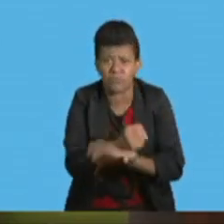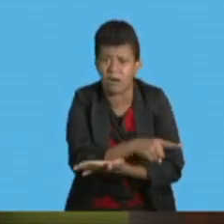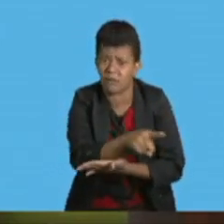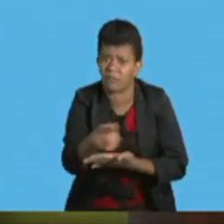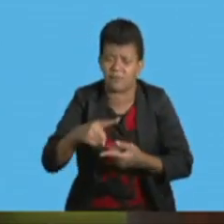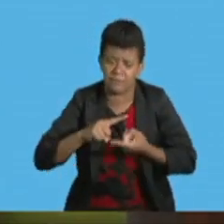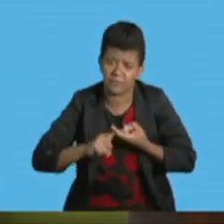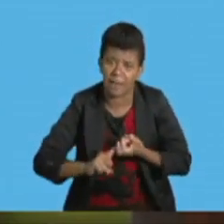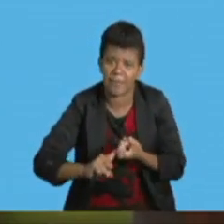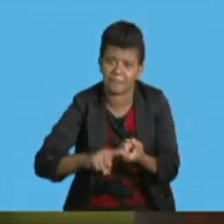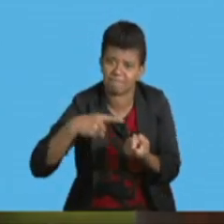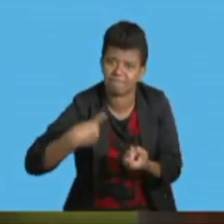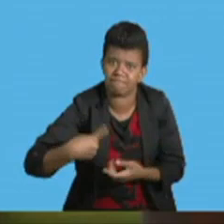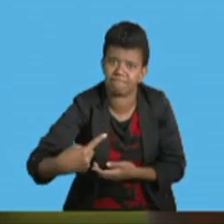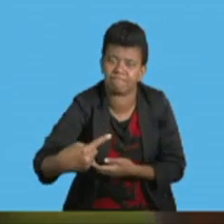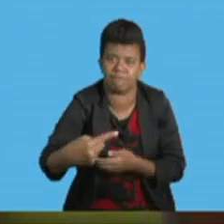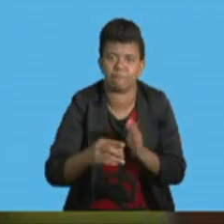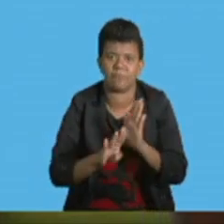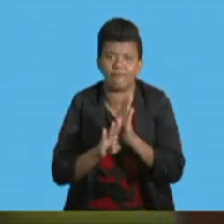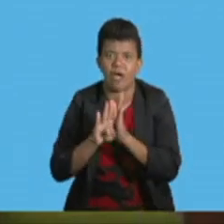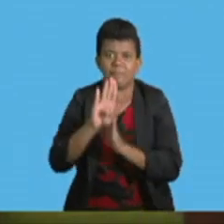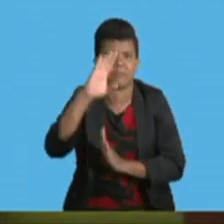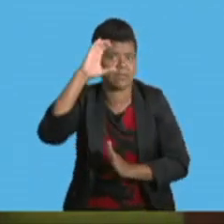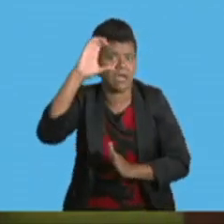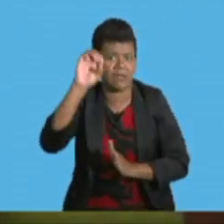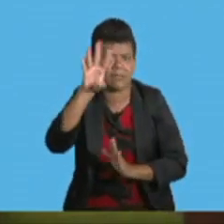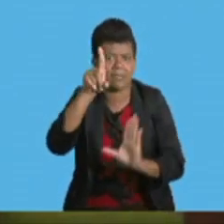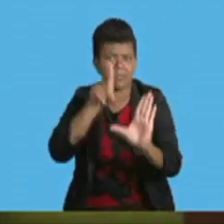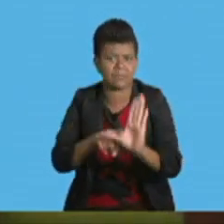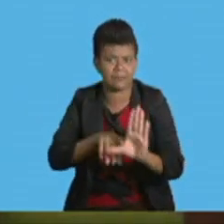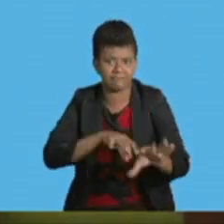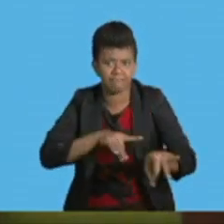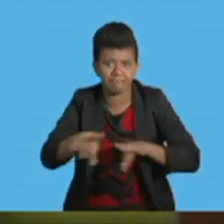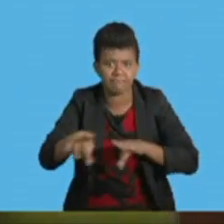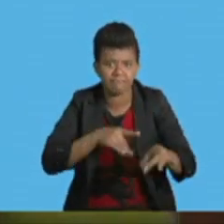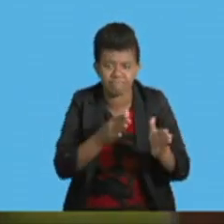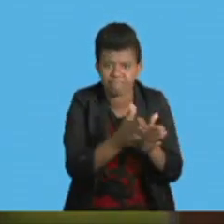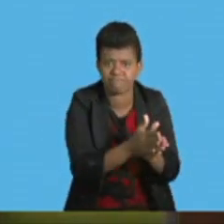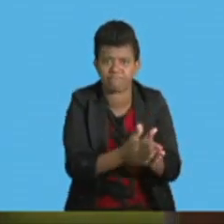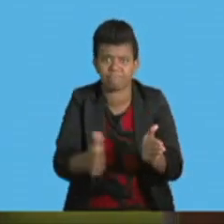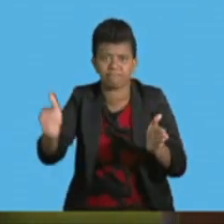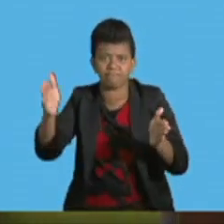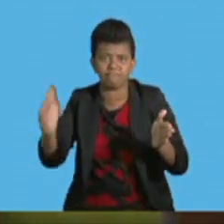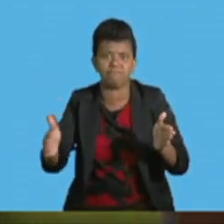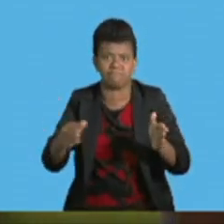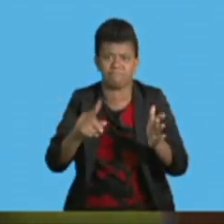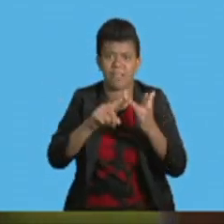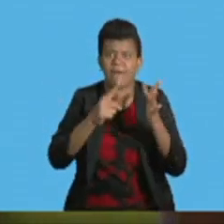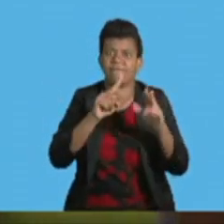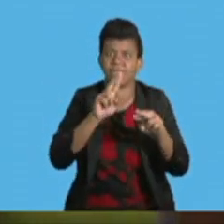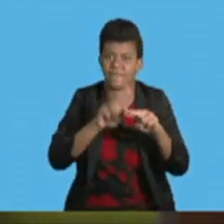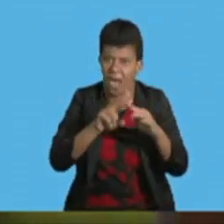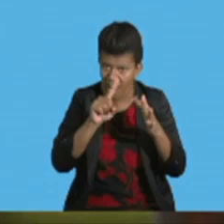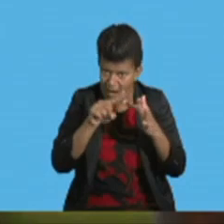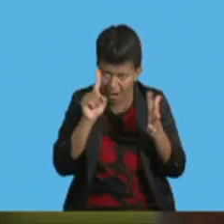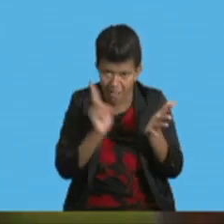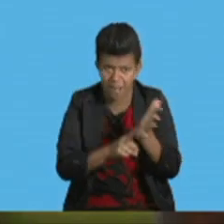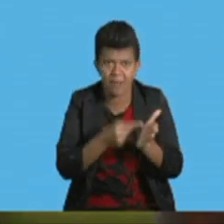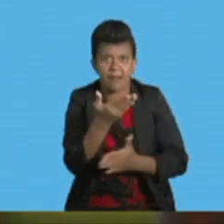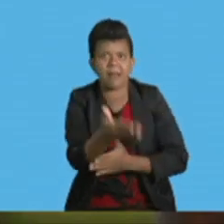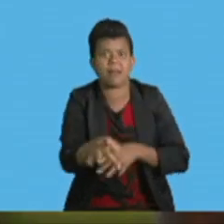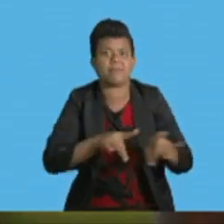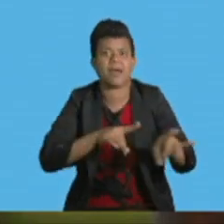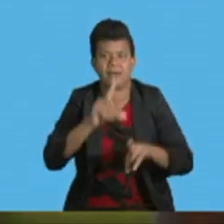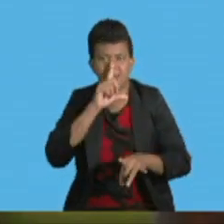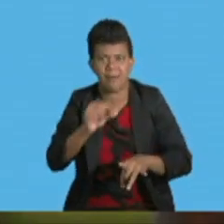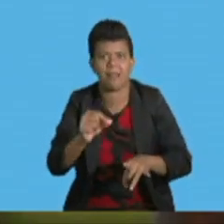country. Through its 10-year power development plan, EFL has put in place strategies and plans to meet our increased